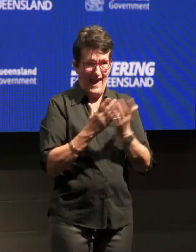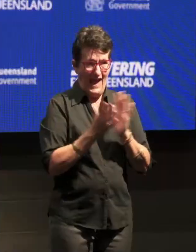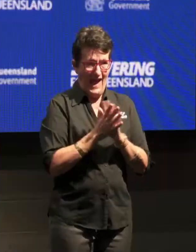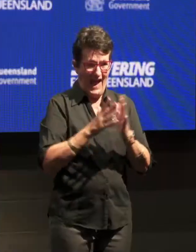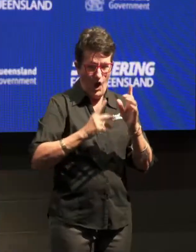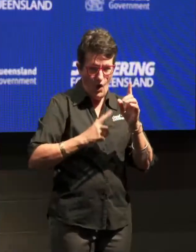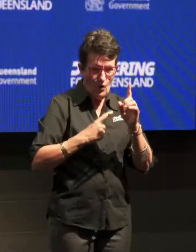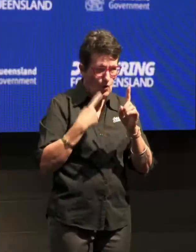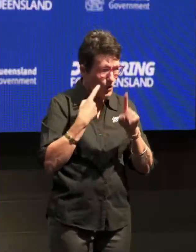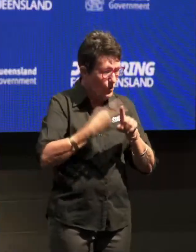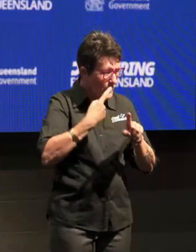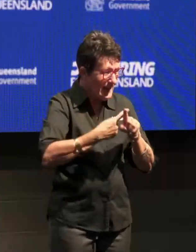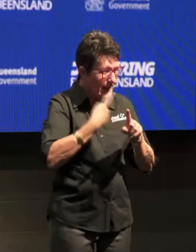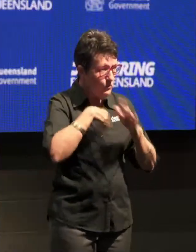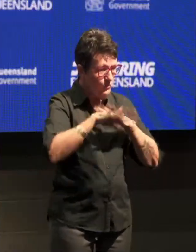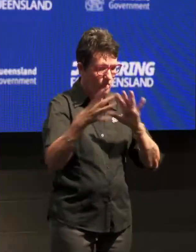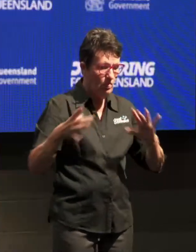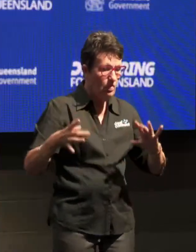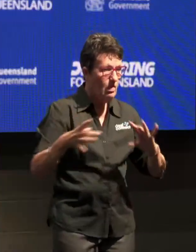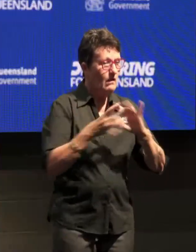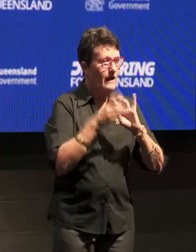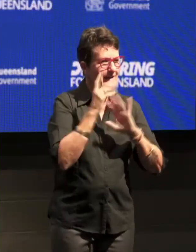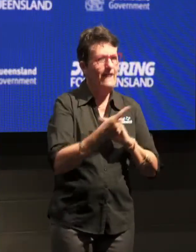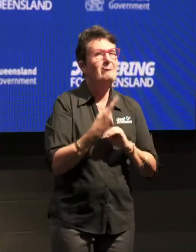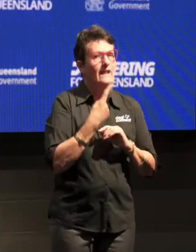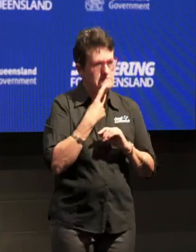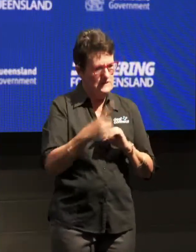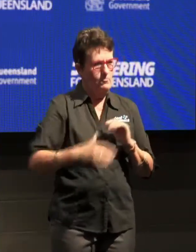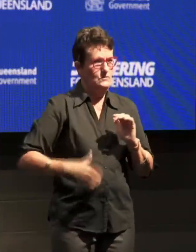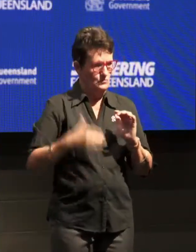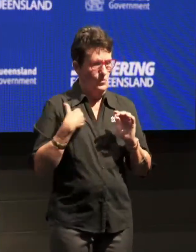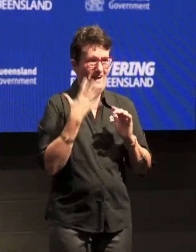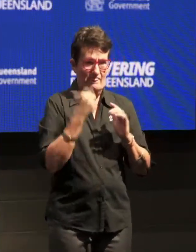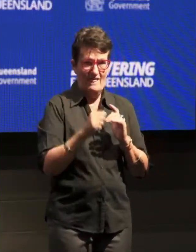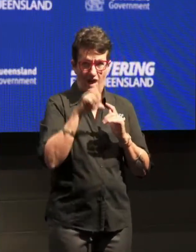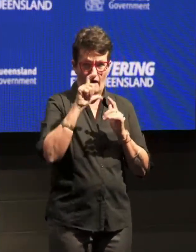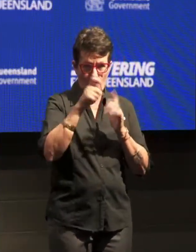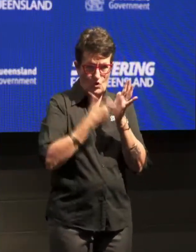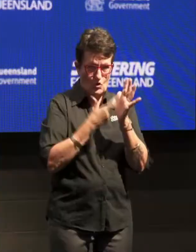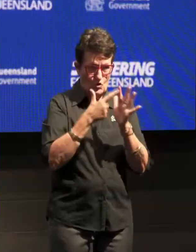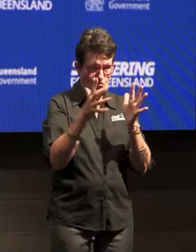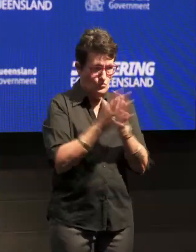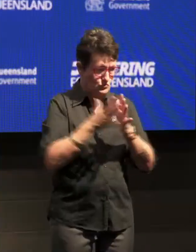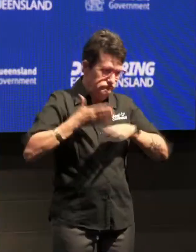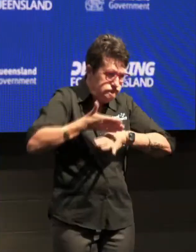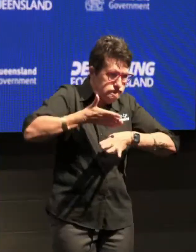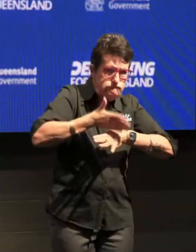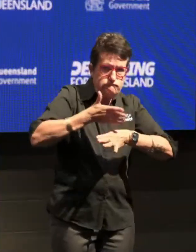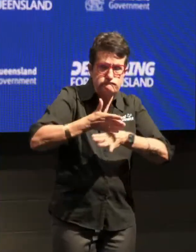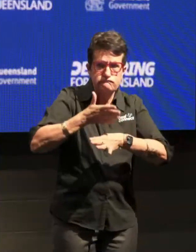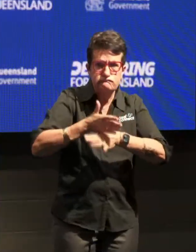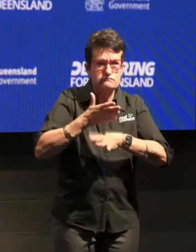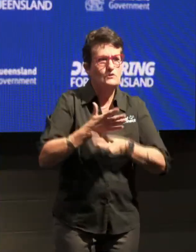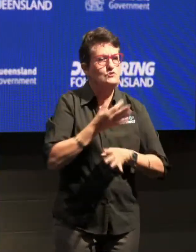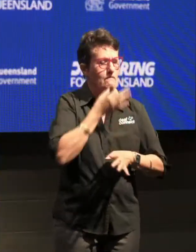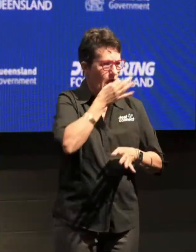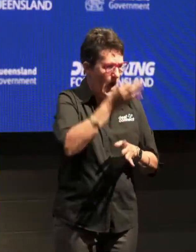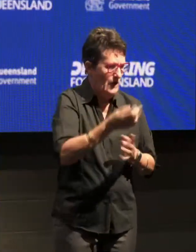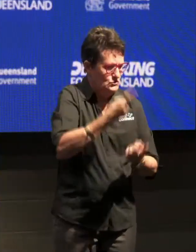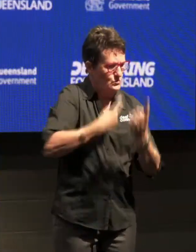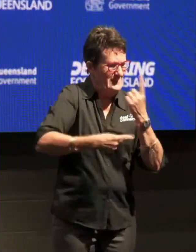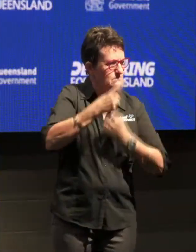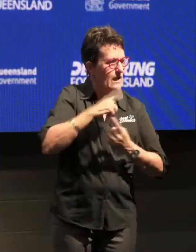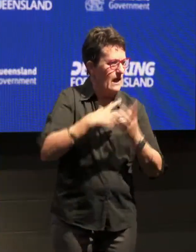that back online. They did mention that this morning. They've got crews working there and have done from this morning, and I've asked them to include that as part of